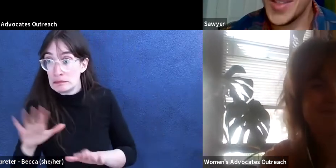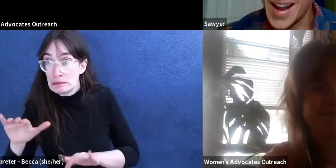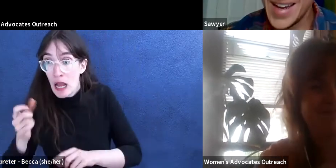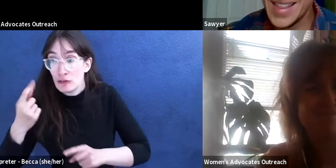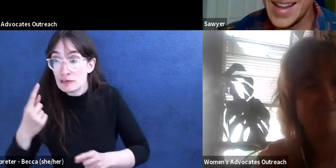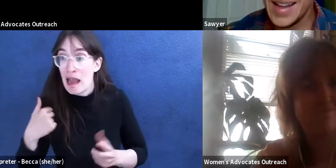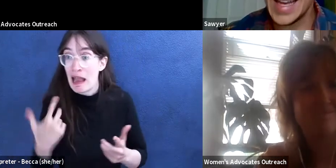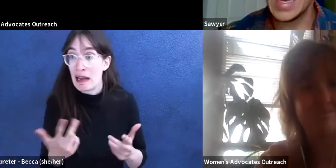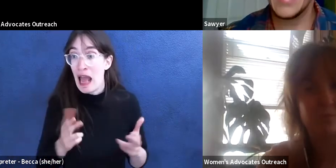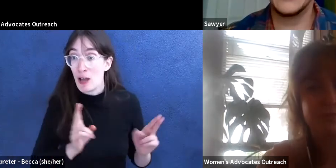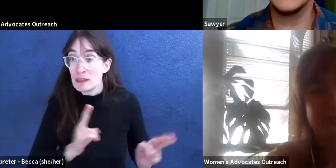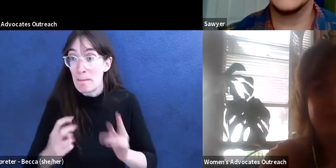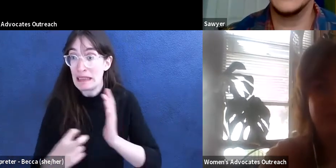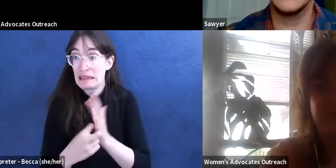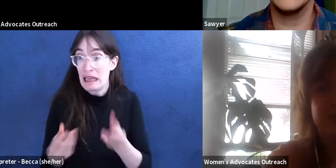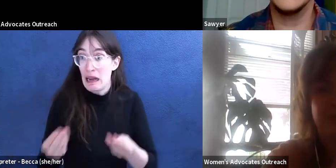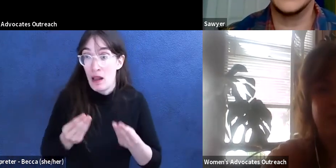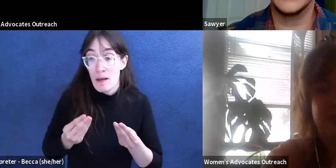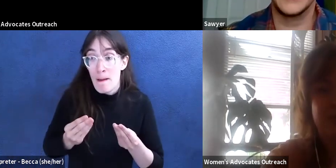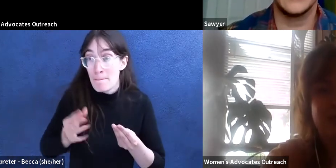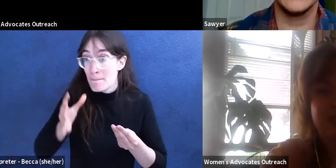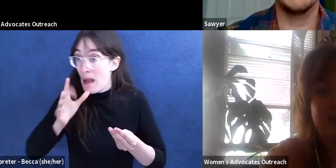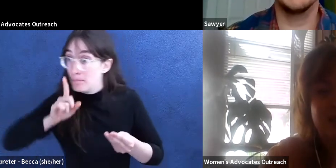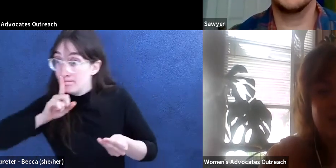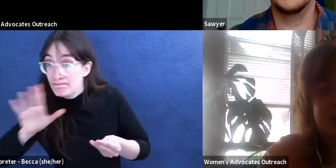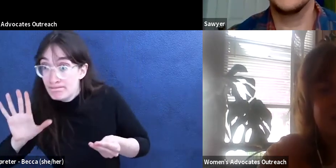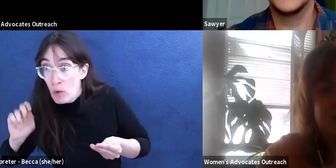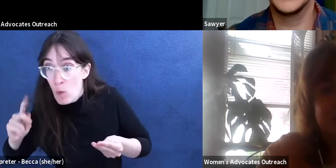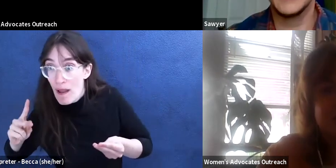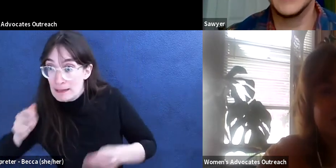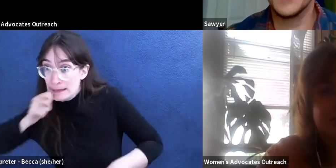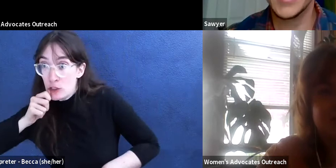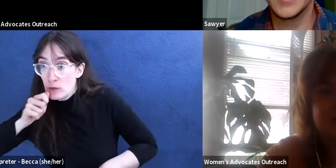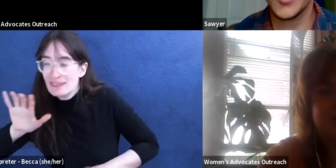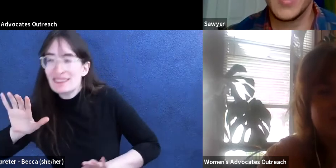office, right? And then